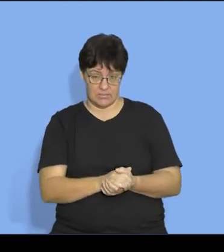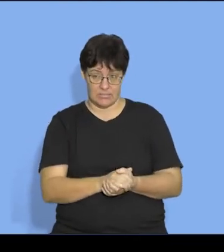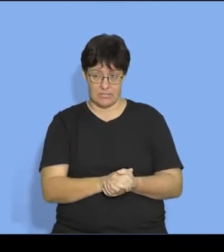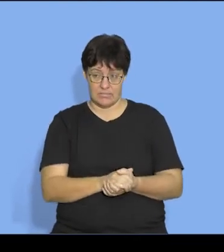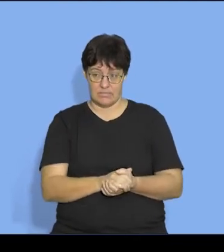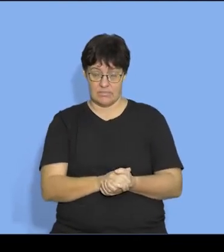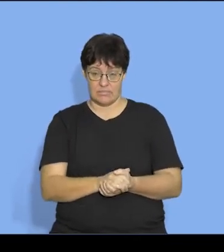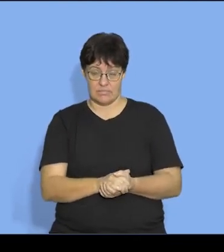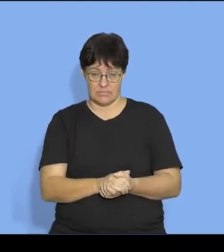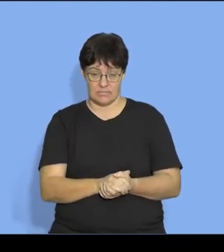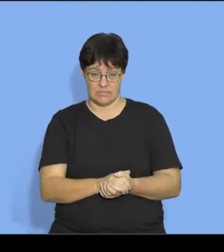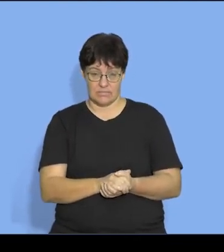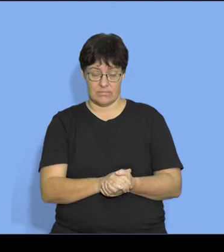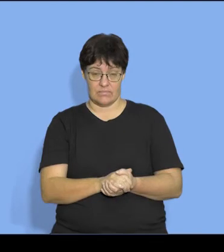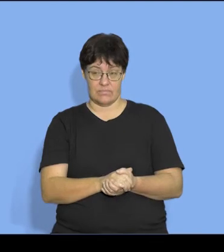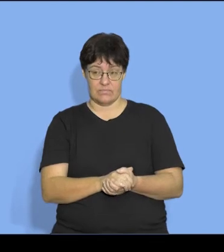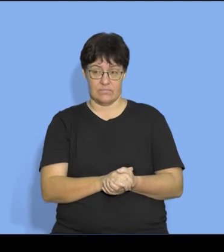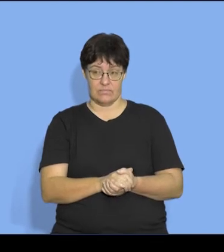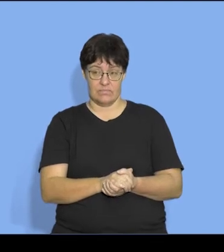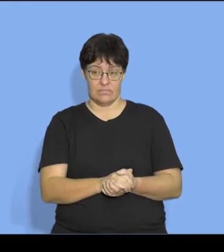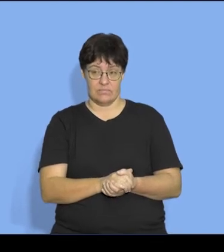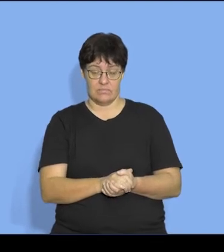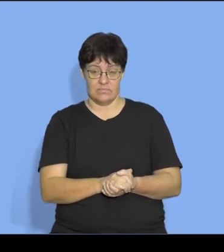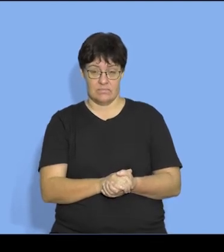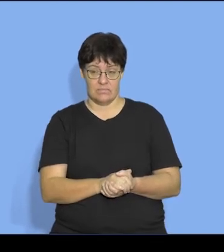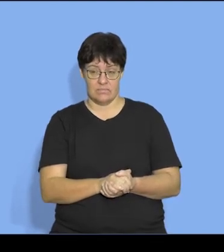to the train.